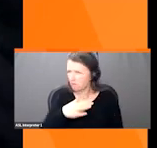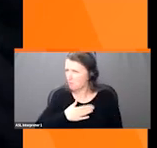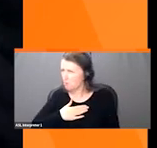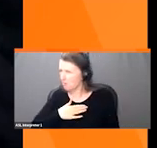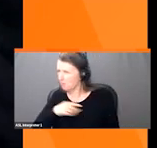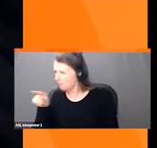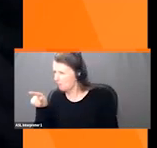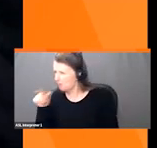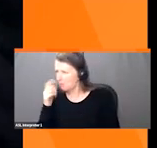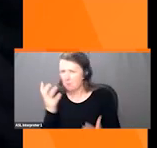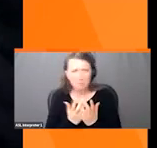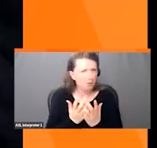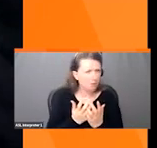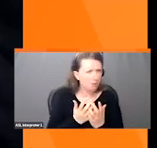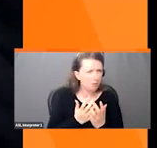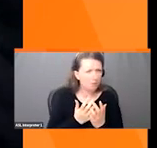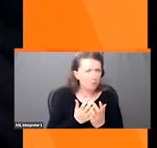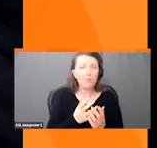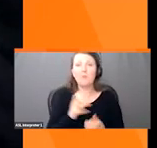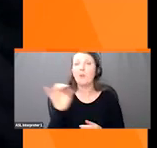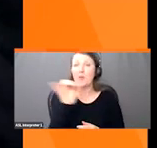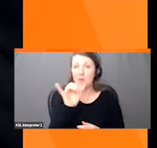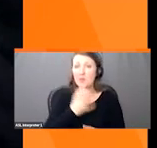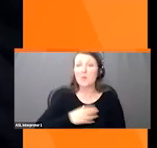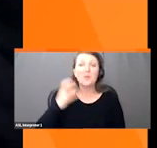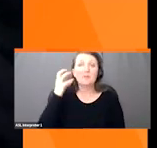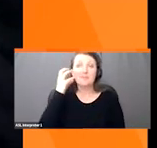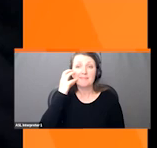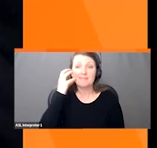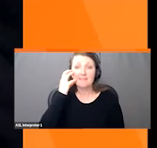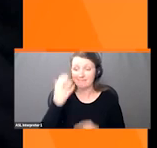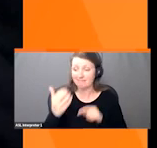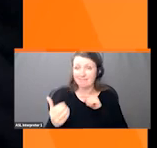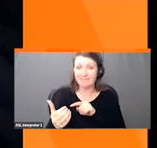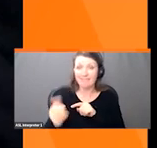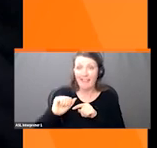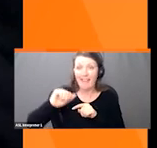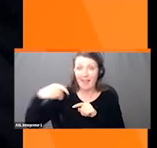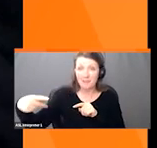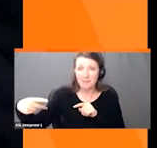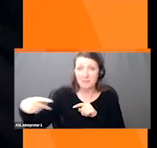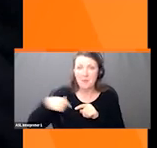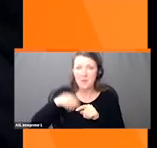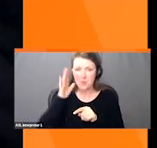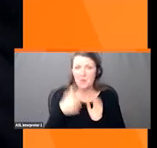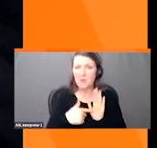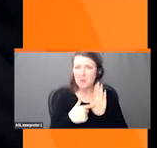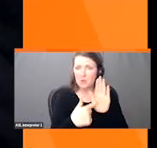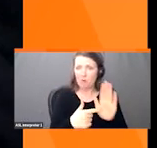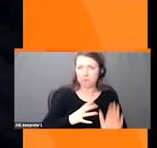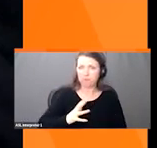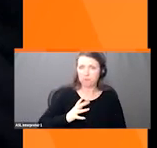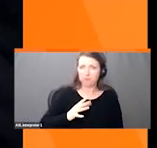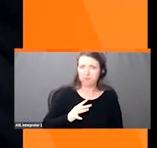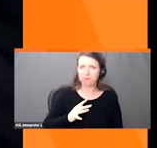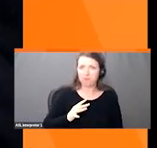to see on my screen and your mobile device today, because LinkedIn has an app that I'll show you a fairly cool feature on as